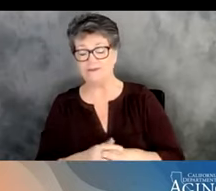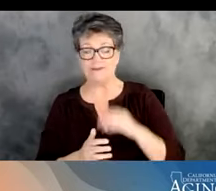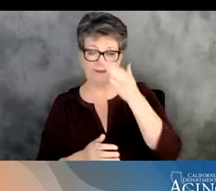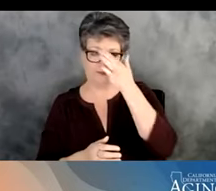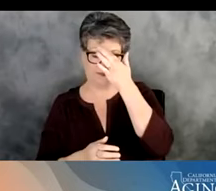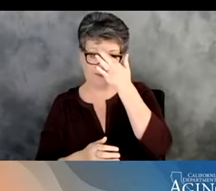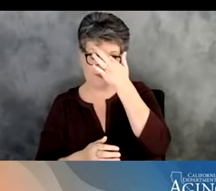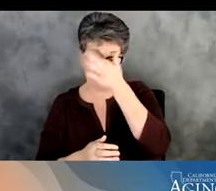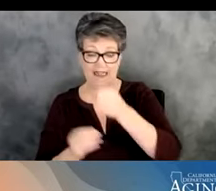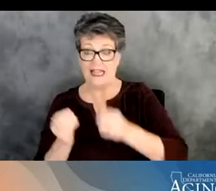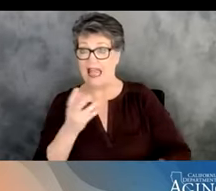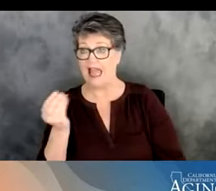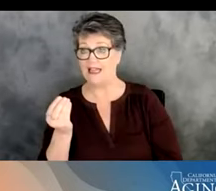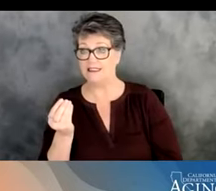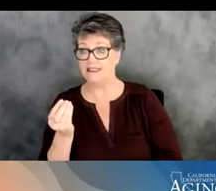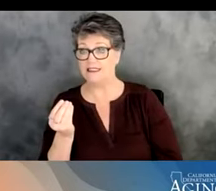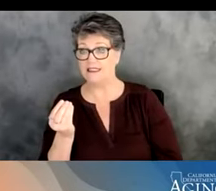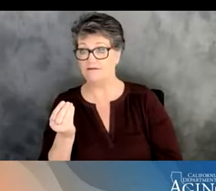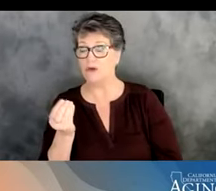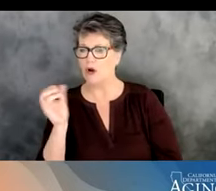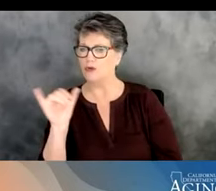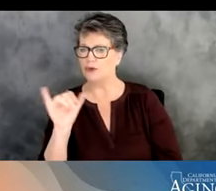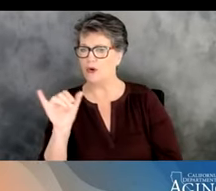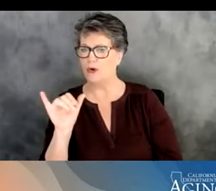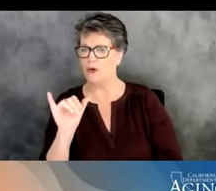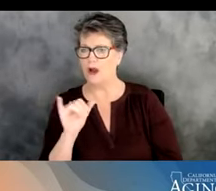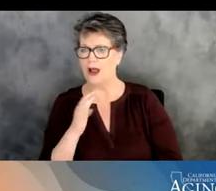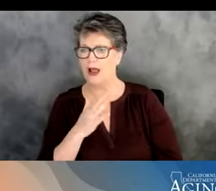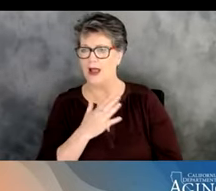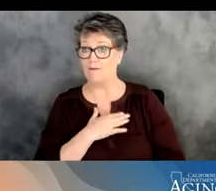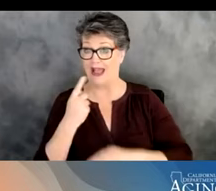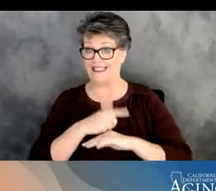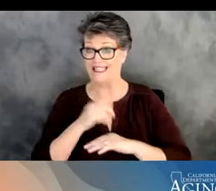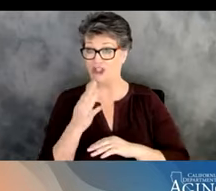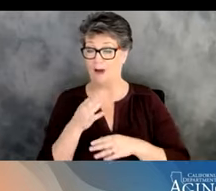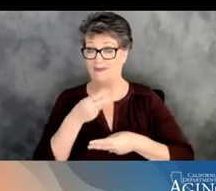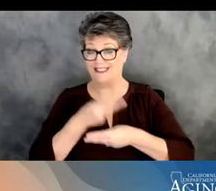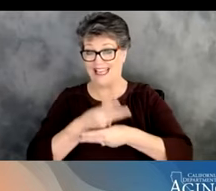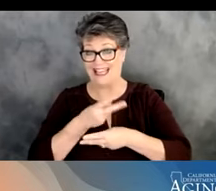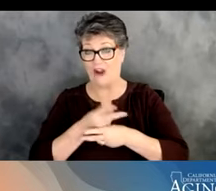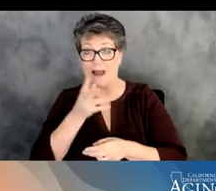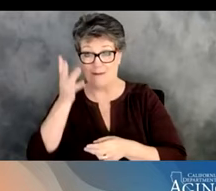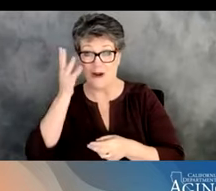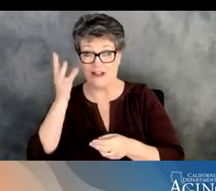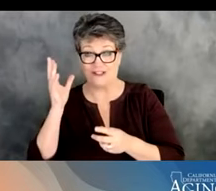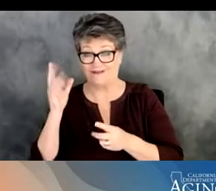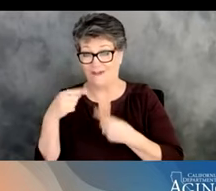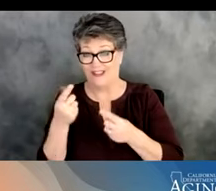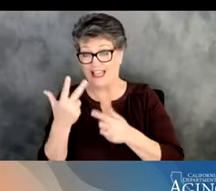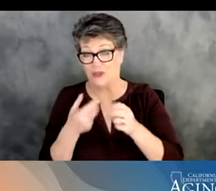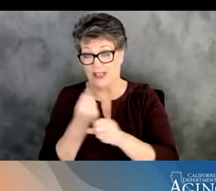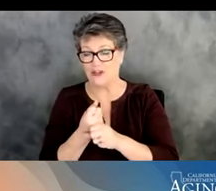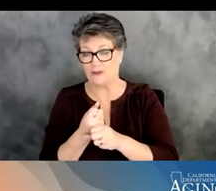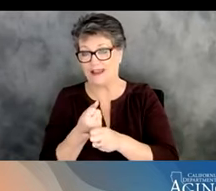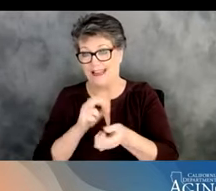Let's see. And I've also, my day job, I feel, has been taking care of my parents for the last 3 years. They've been in a